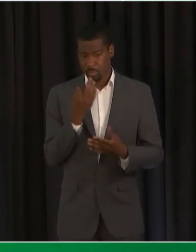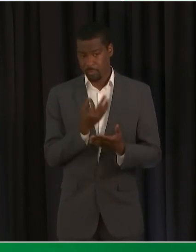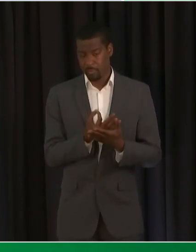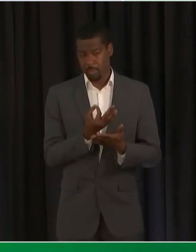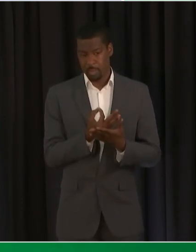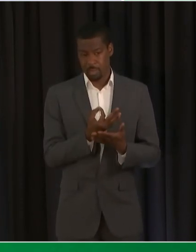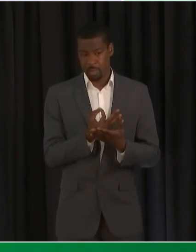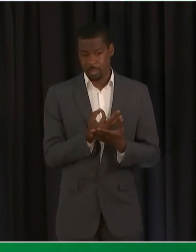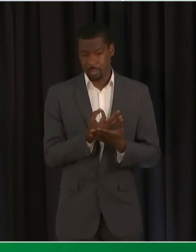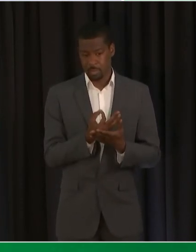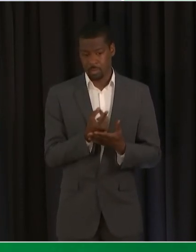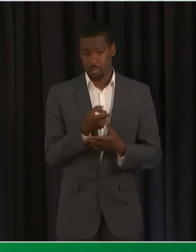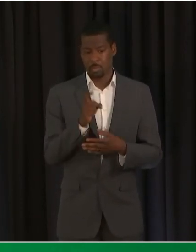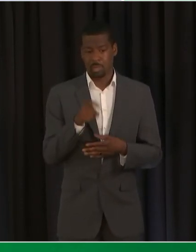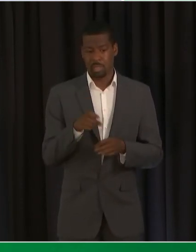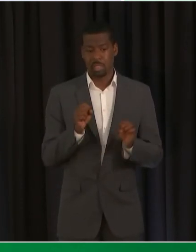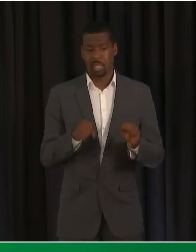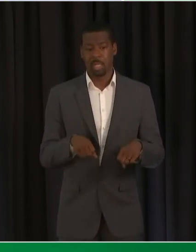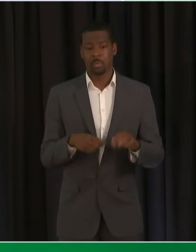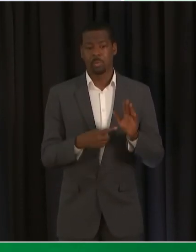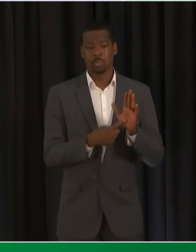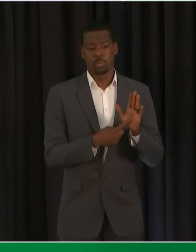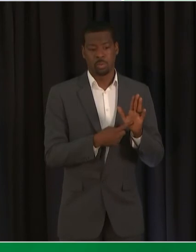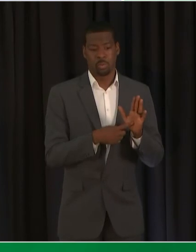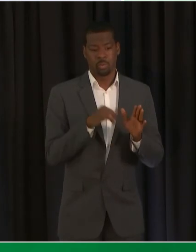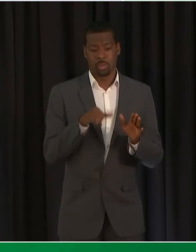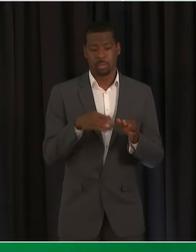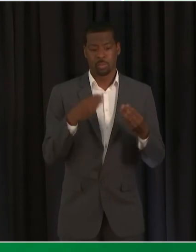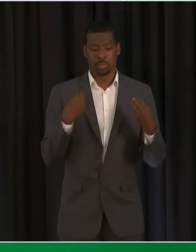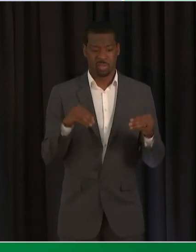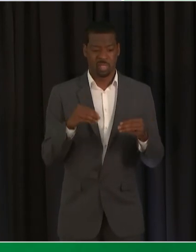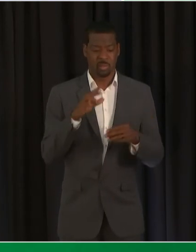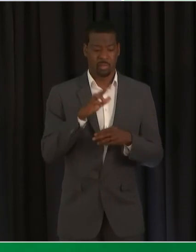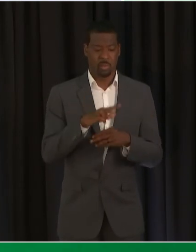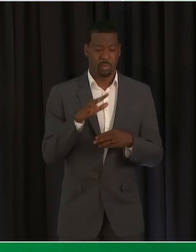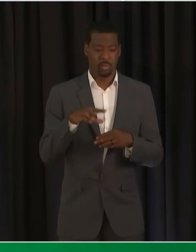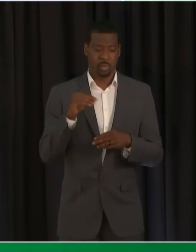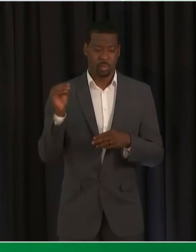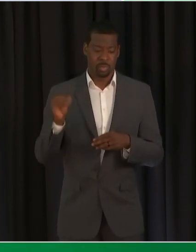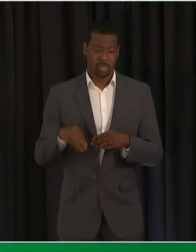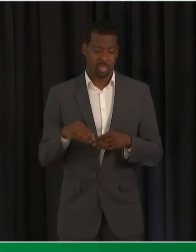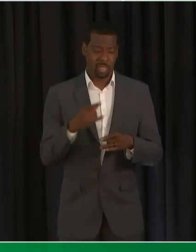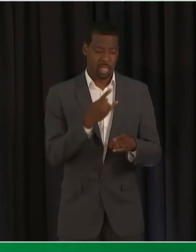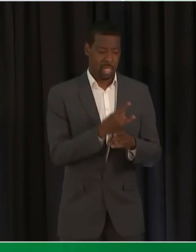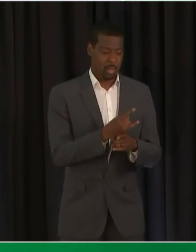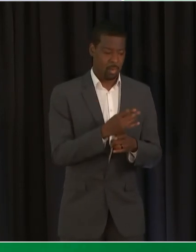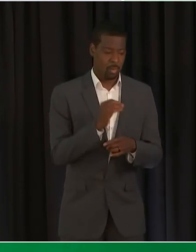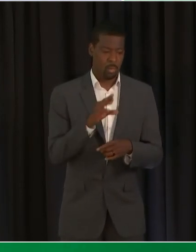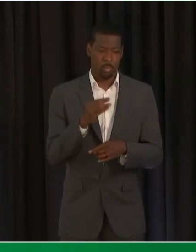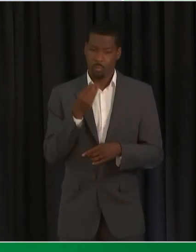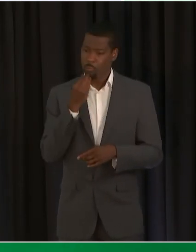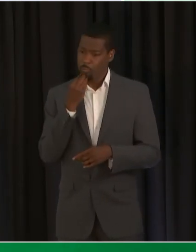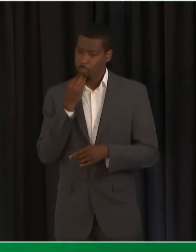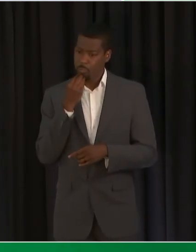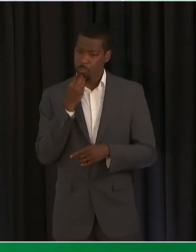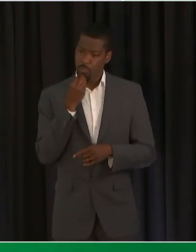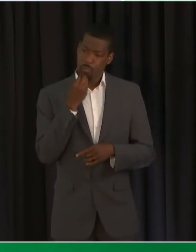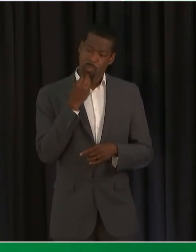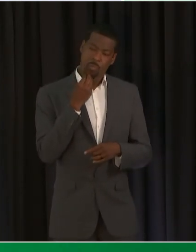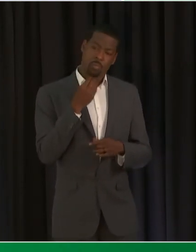fund, you just need to be able to show that you sell 33% of alcohol and or food. Is